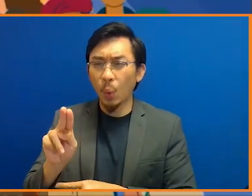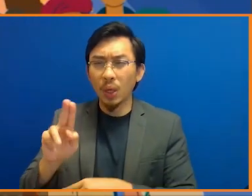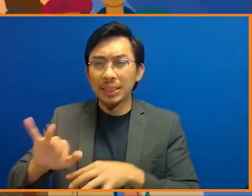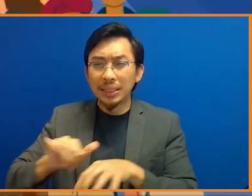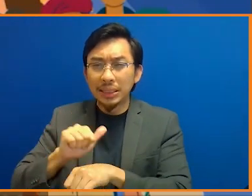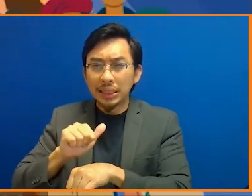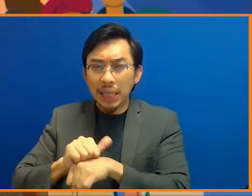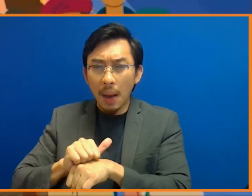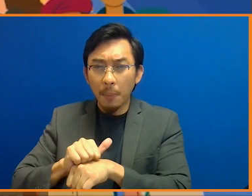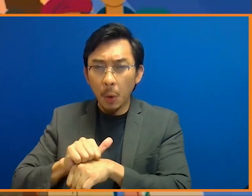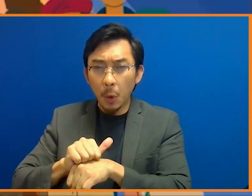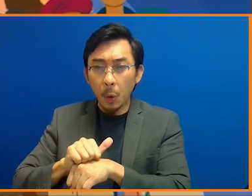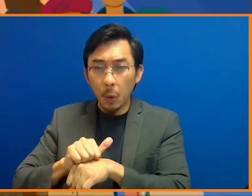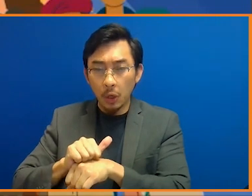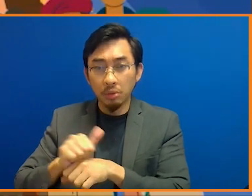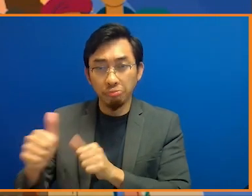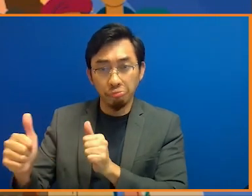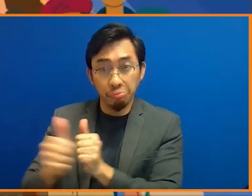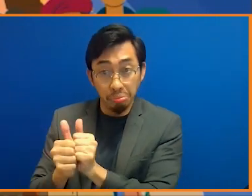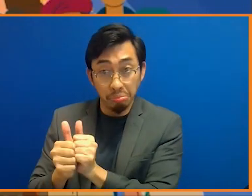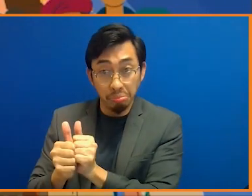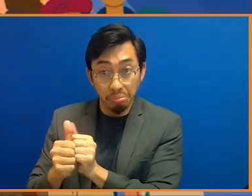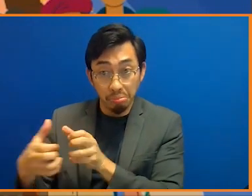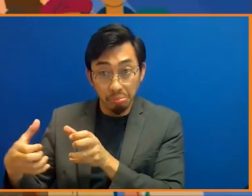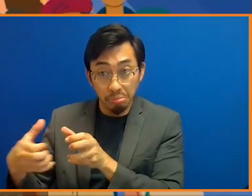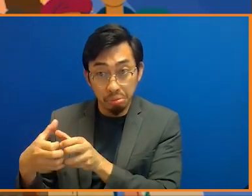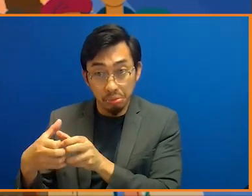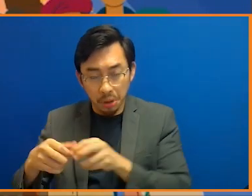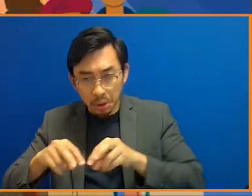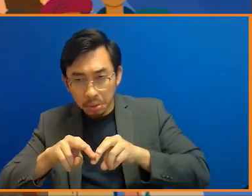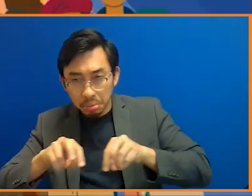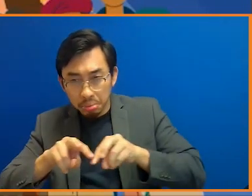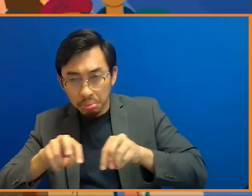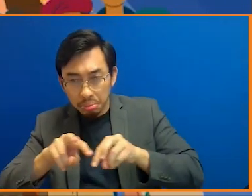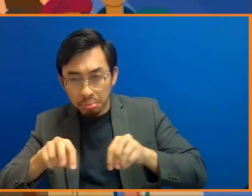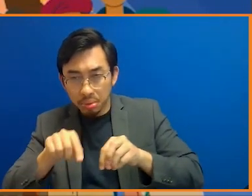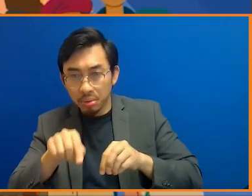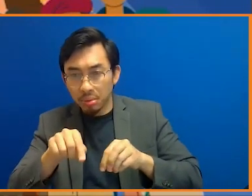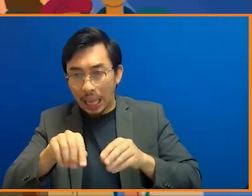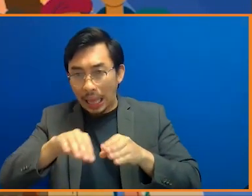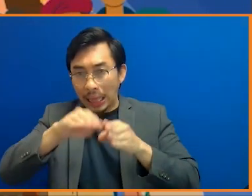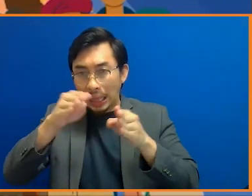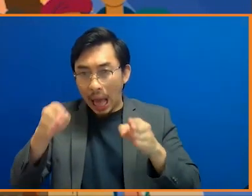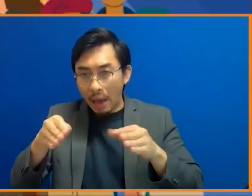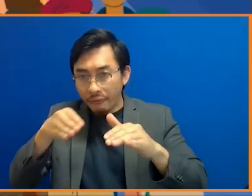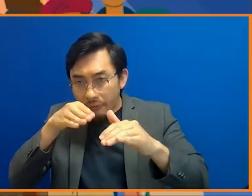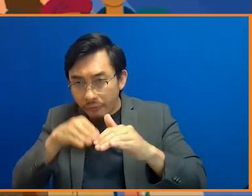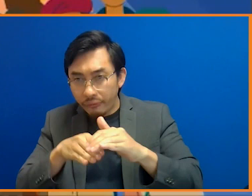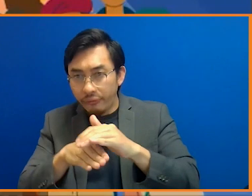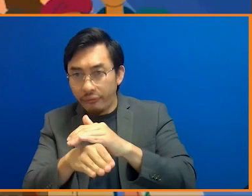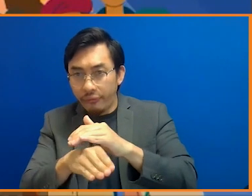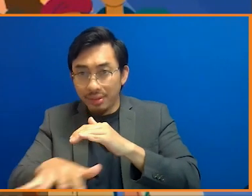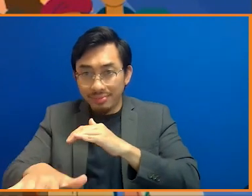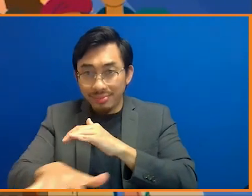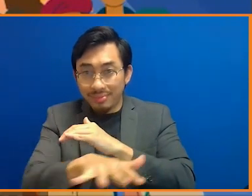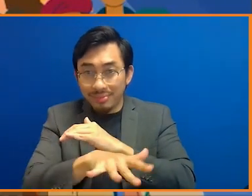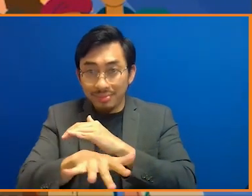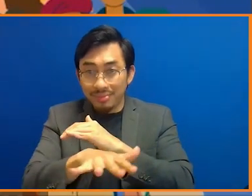from NTU EOS in Singapore. They discovered a coastal